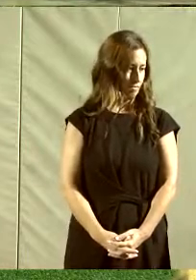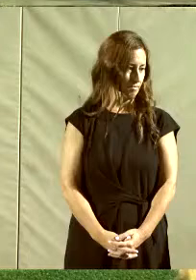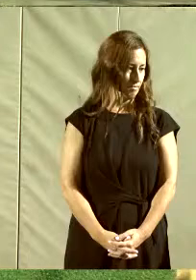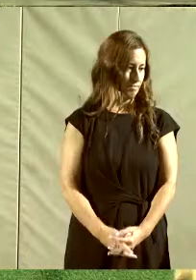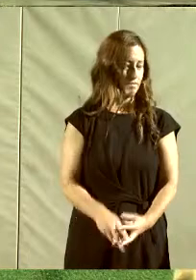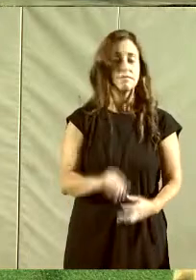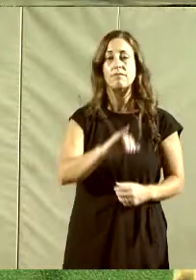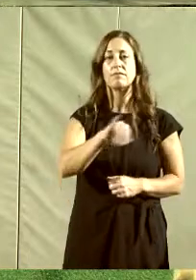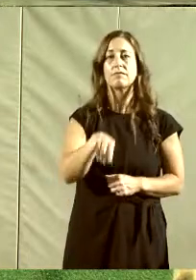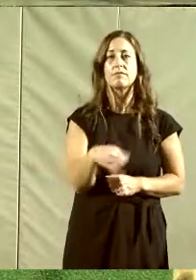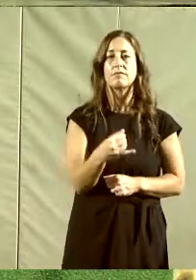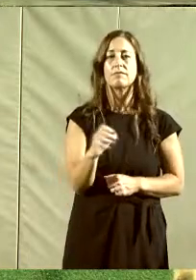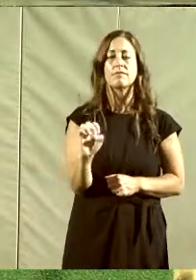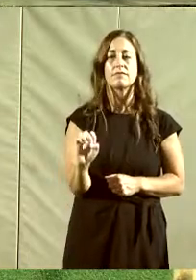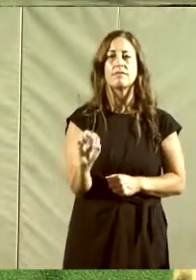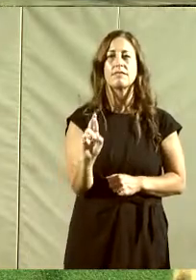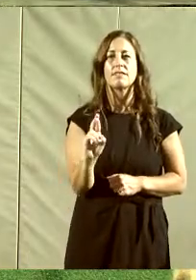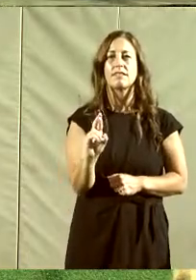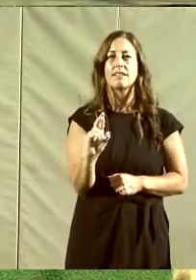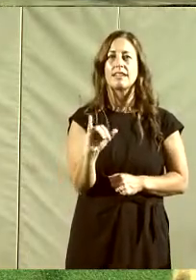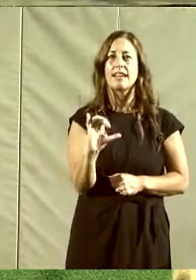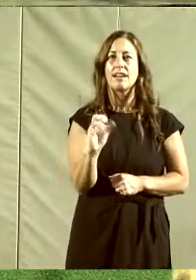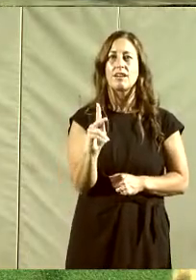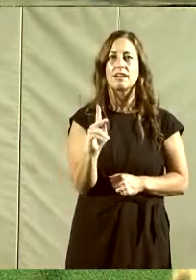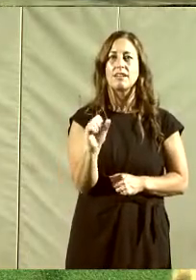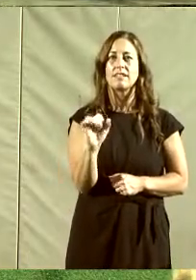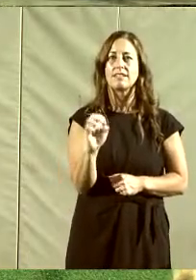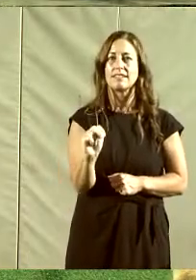Jamie Marie Erickson.